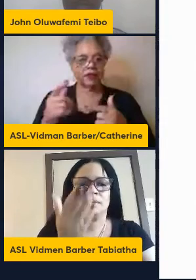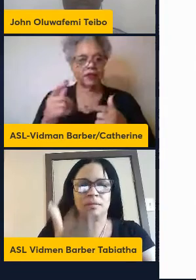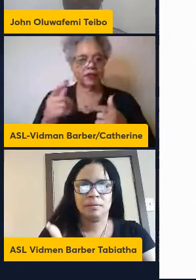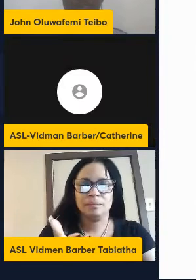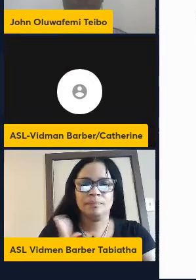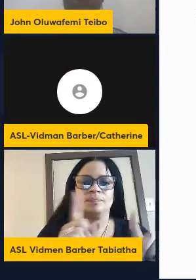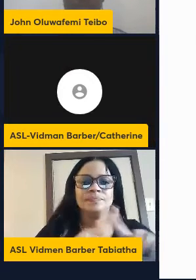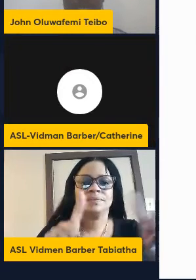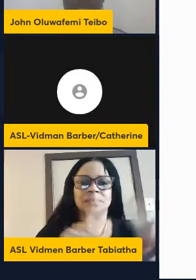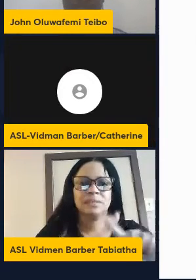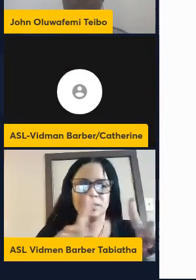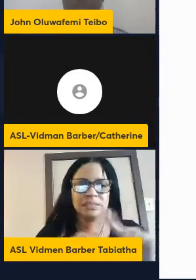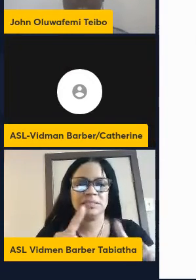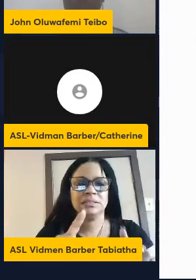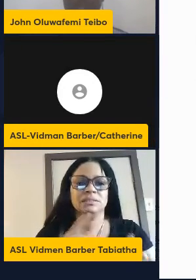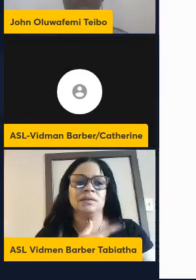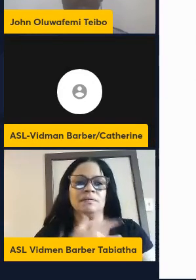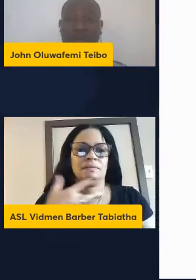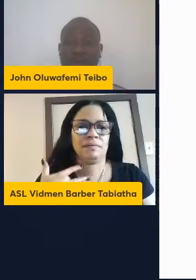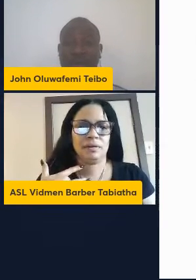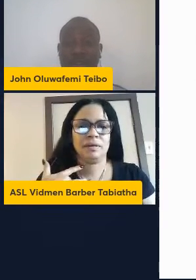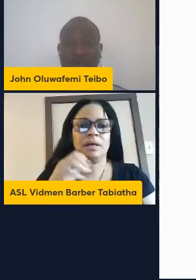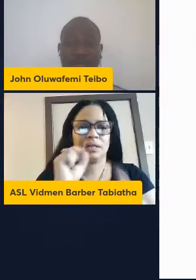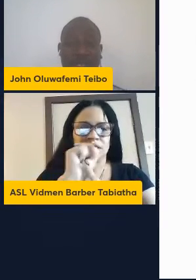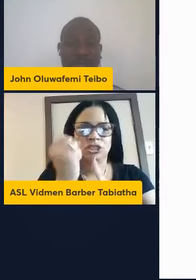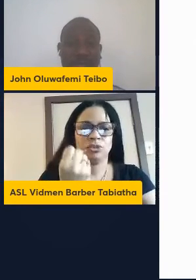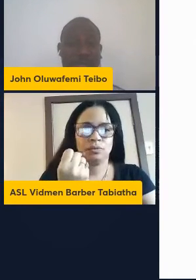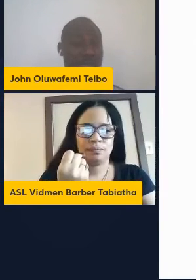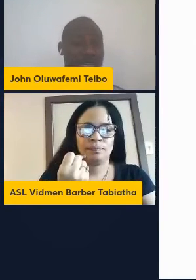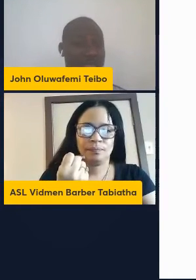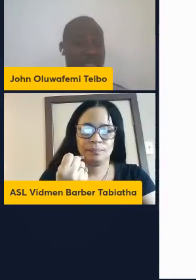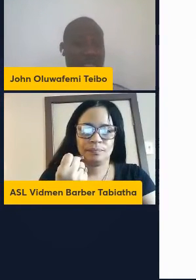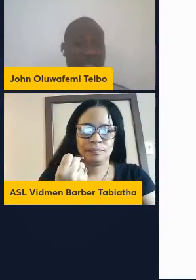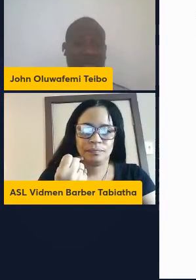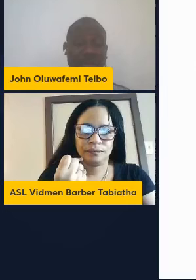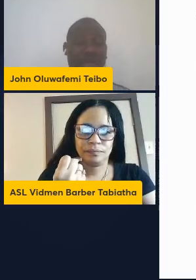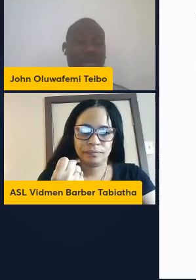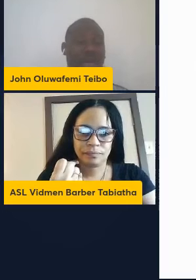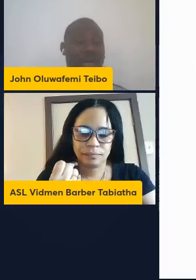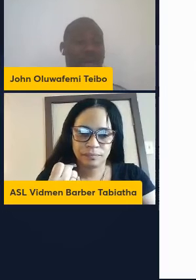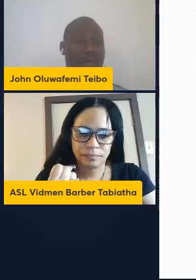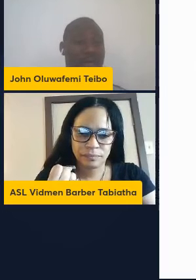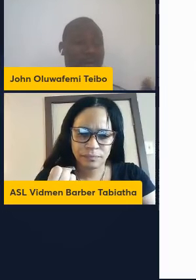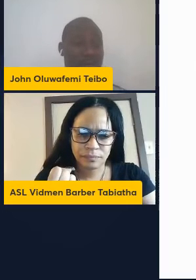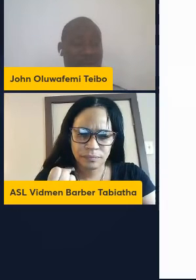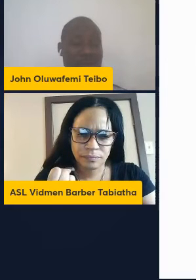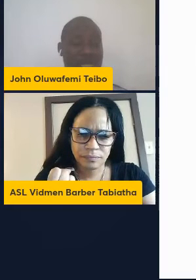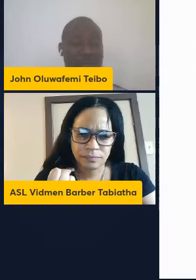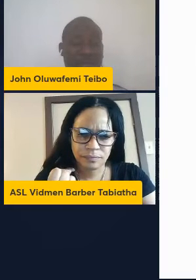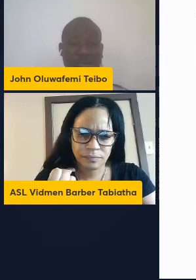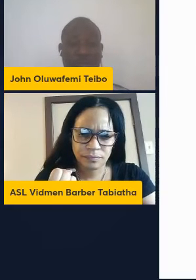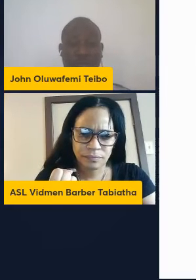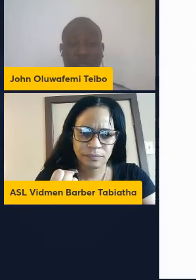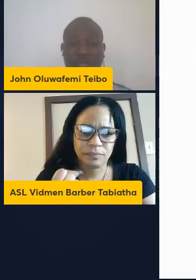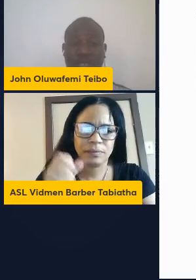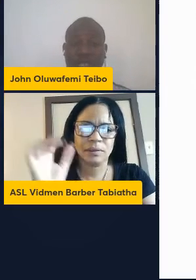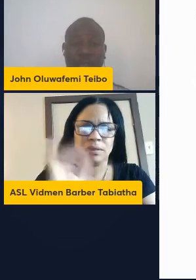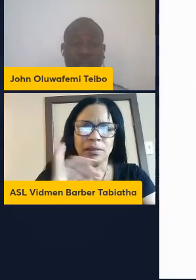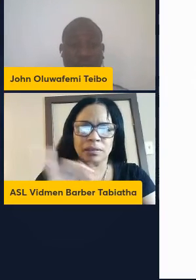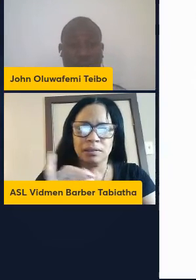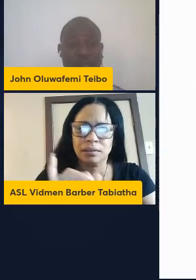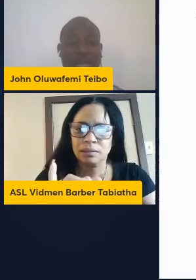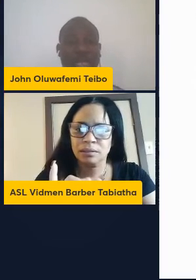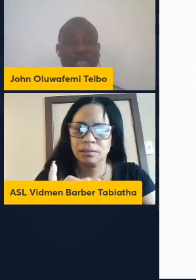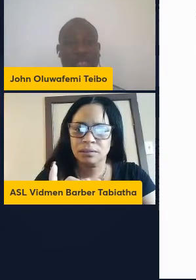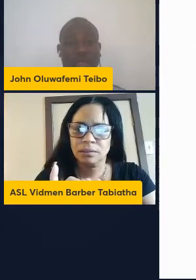different conditions, whether 0% AB plasma or 5% AB plasma had the same expression of protein